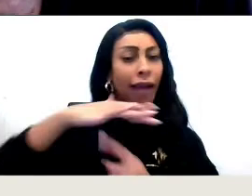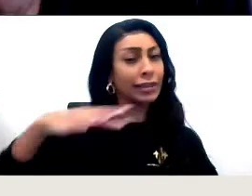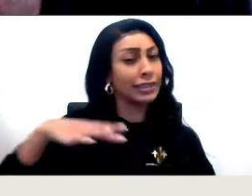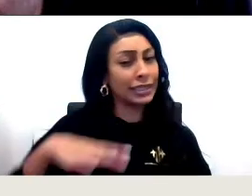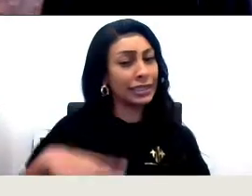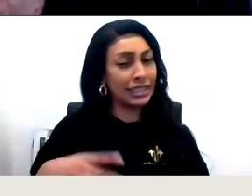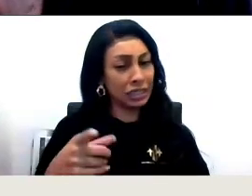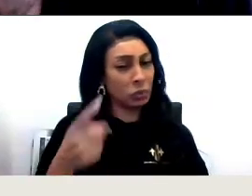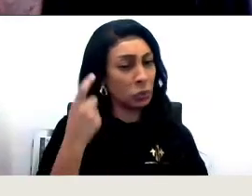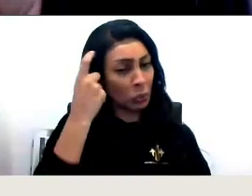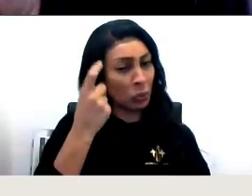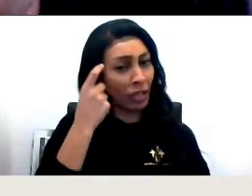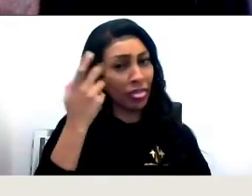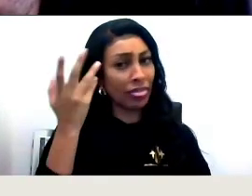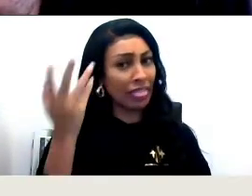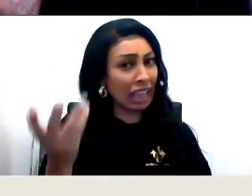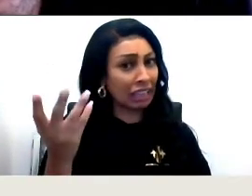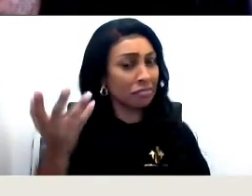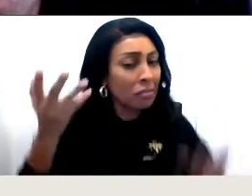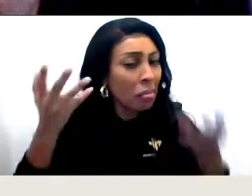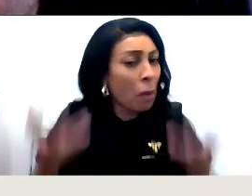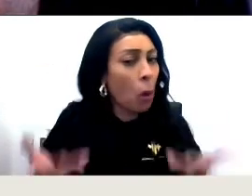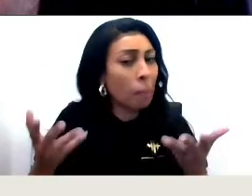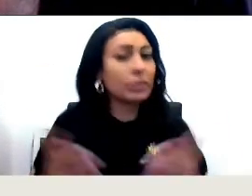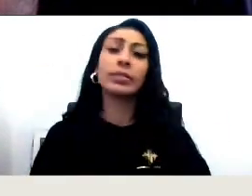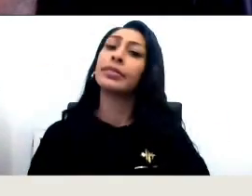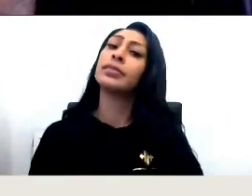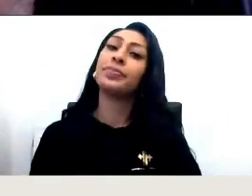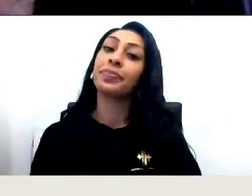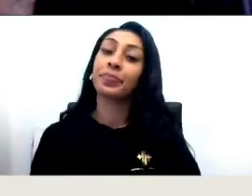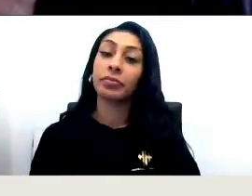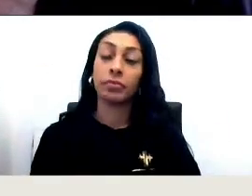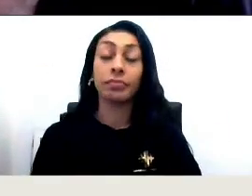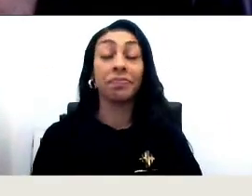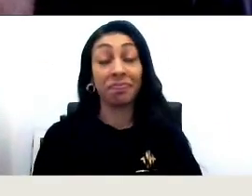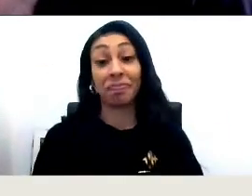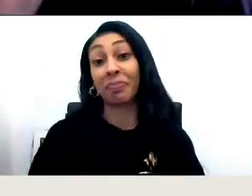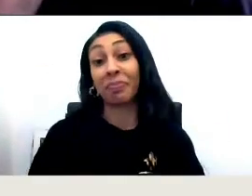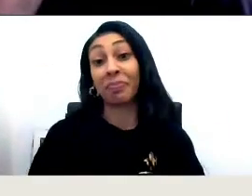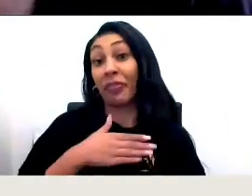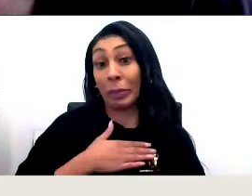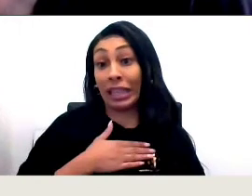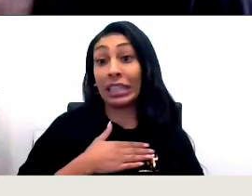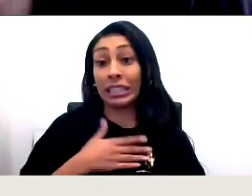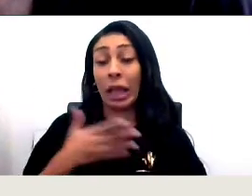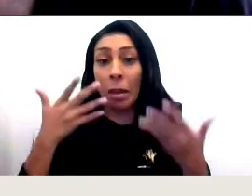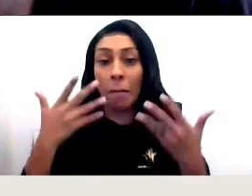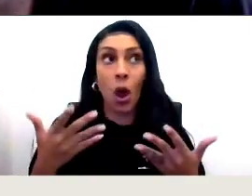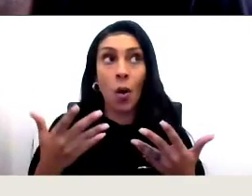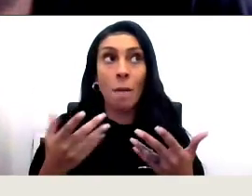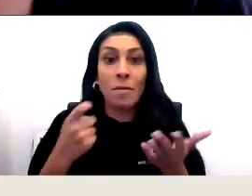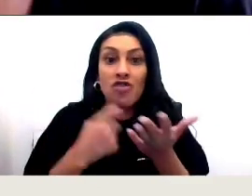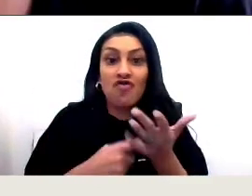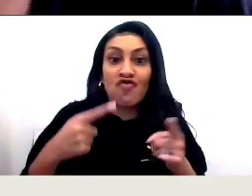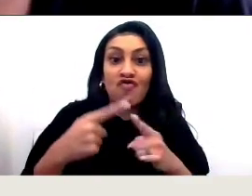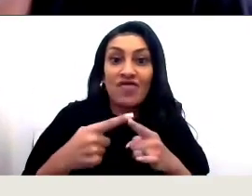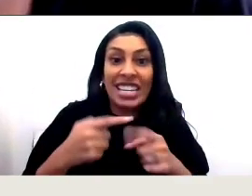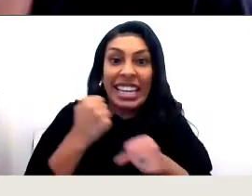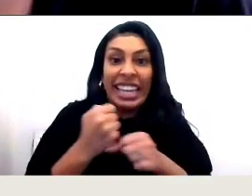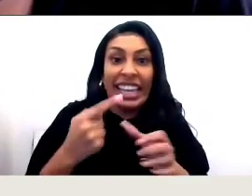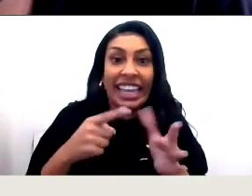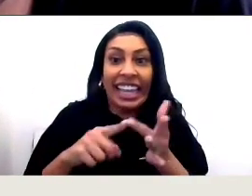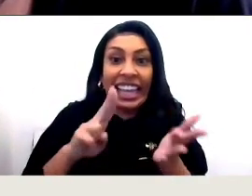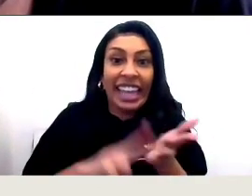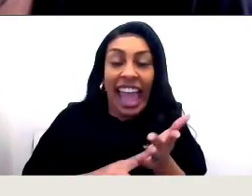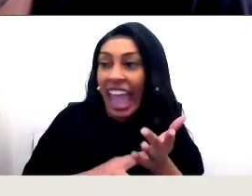your position at this moment, at this present moment? I think I'm in a regaining phase. I think